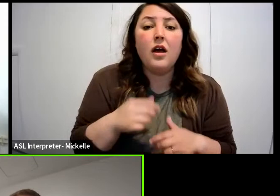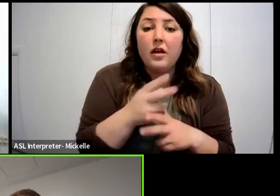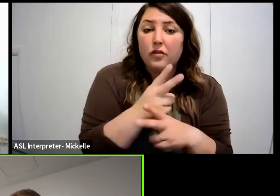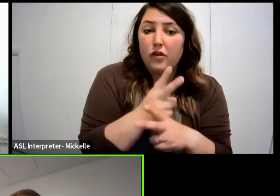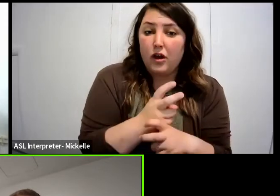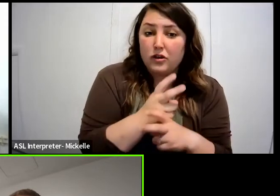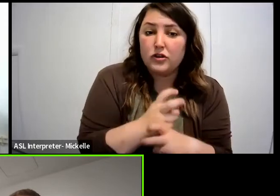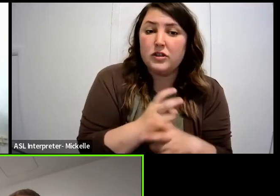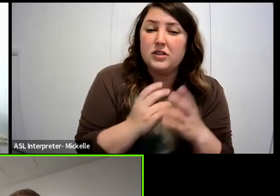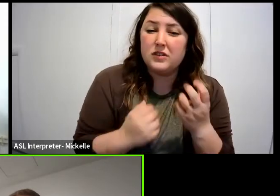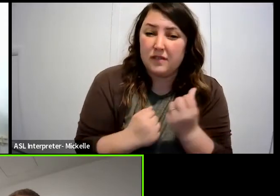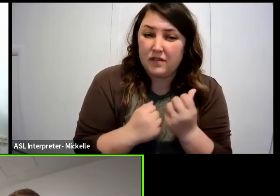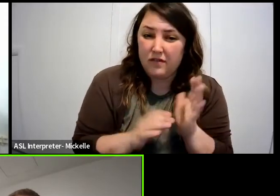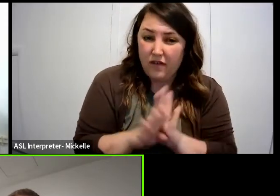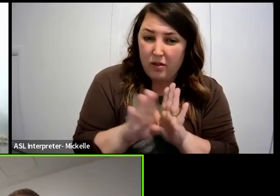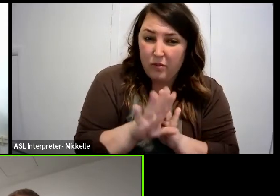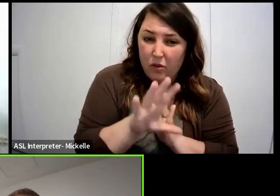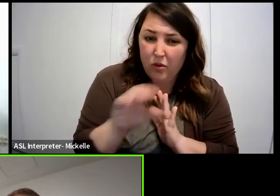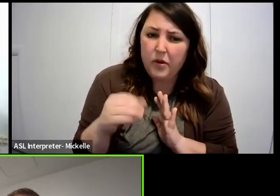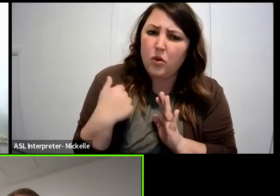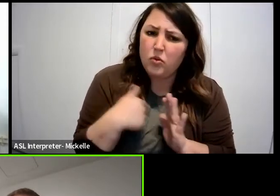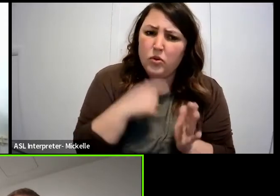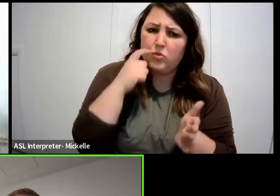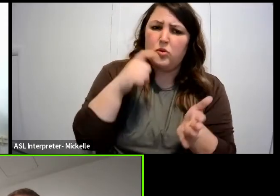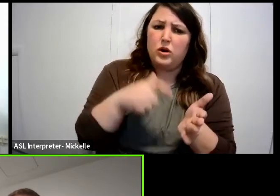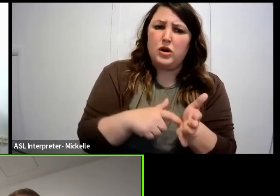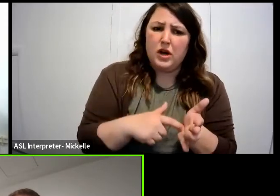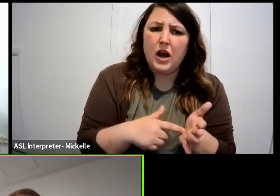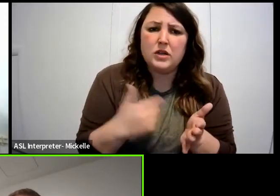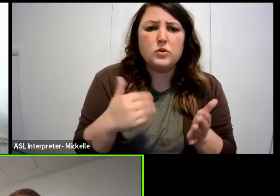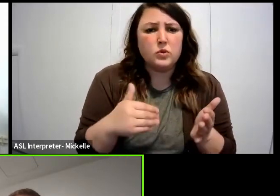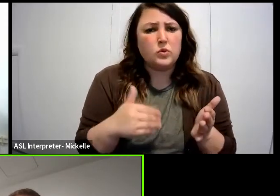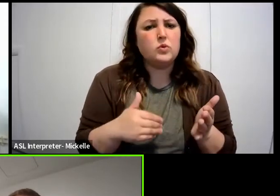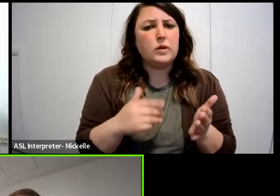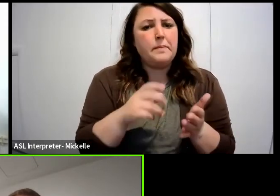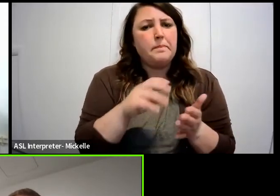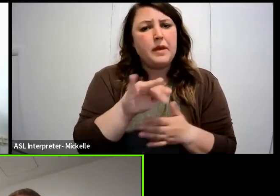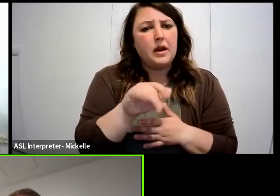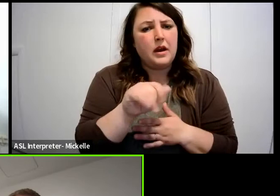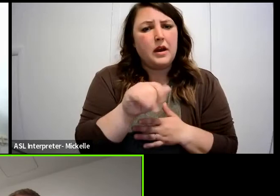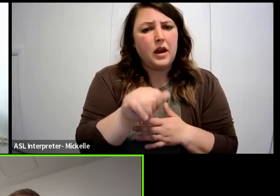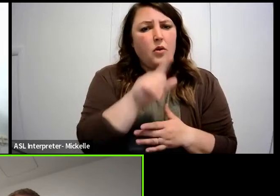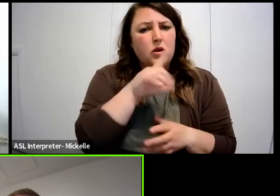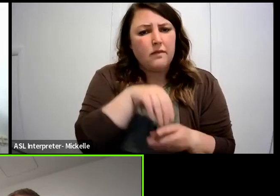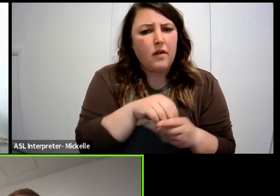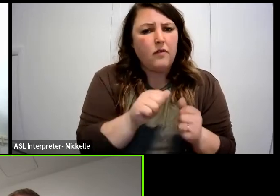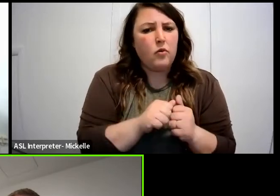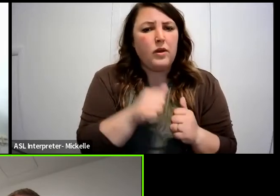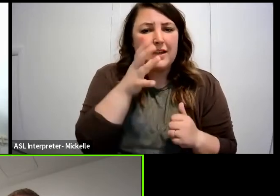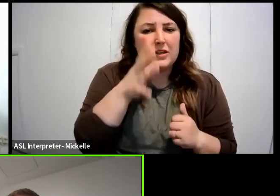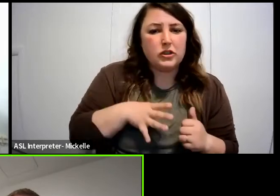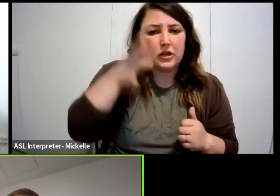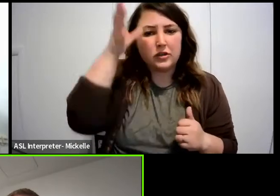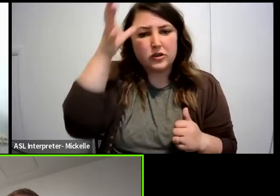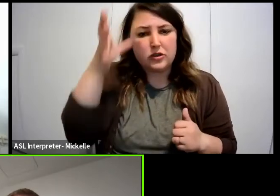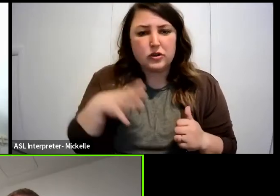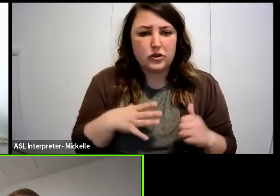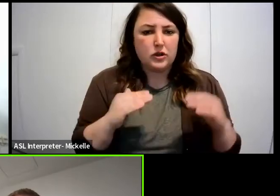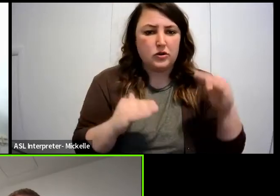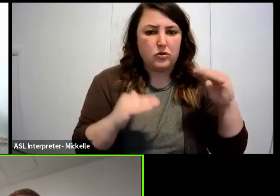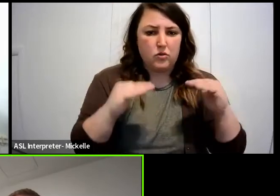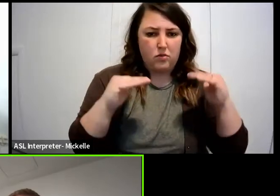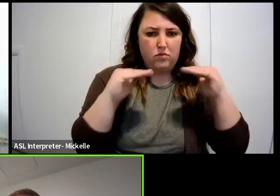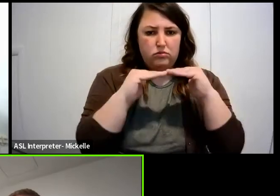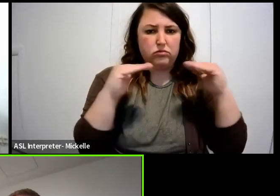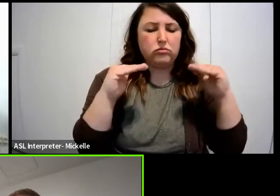the crucial role that media play in achieving gender equality and sustainable peace, and has therefore since